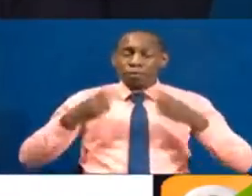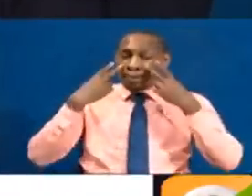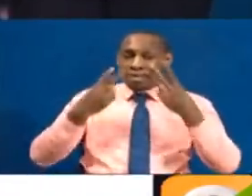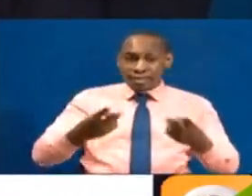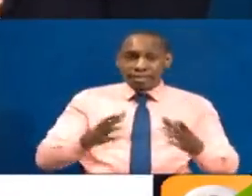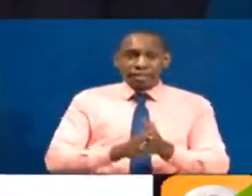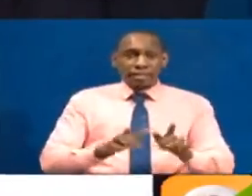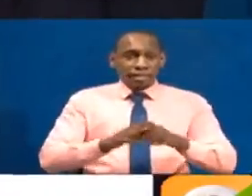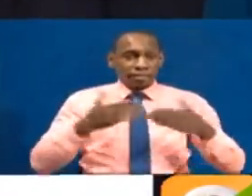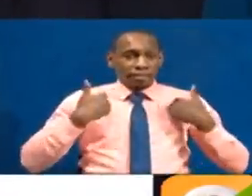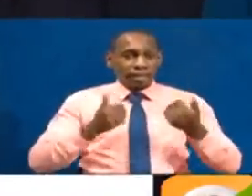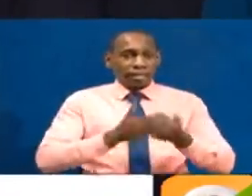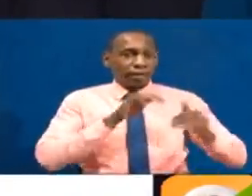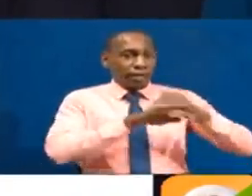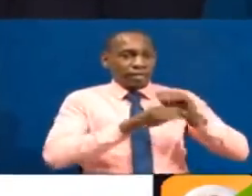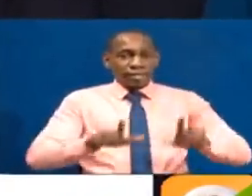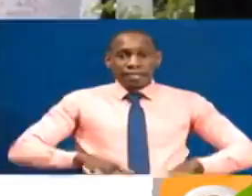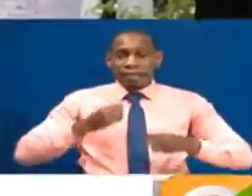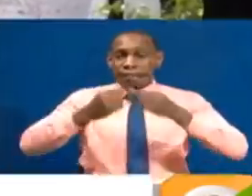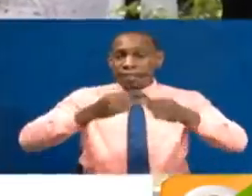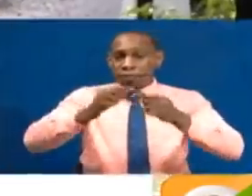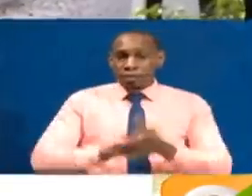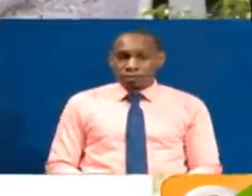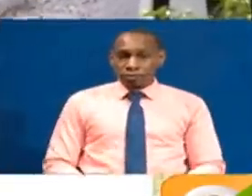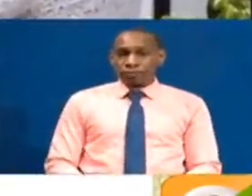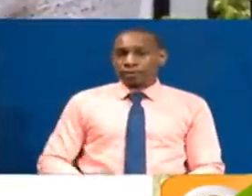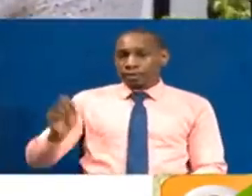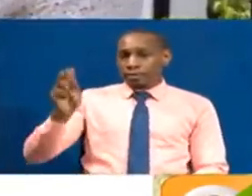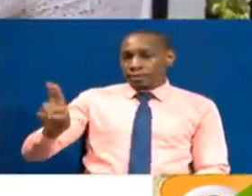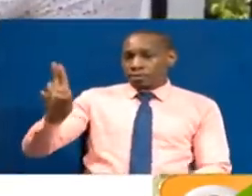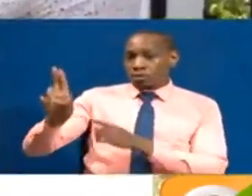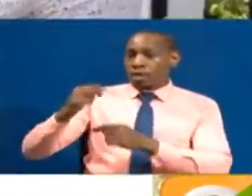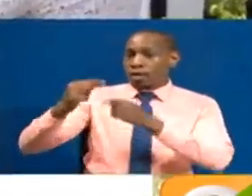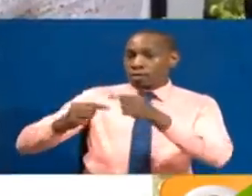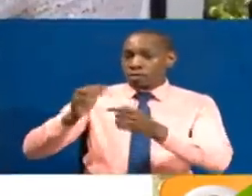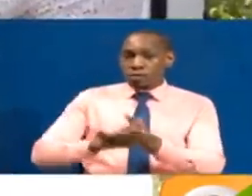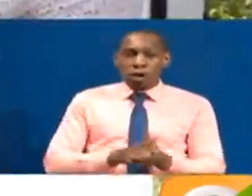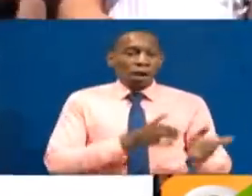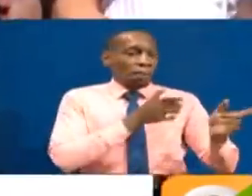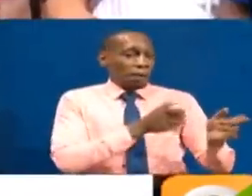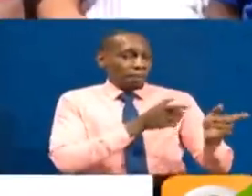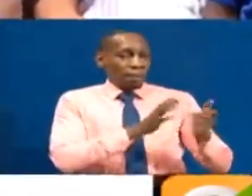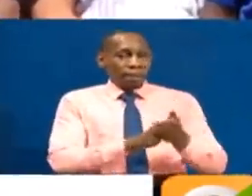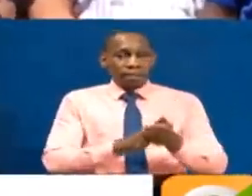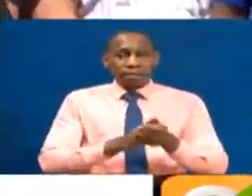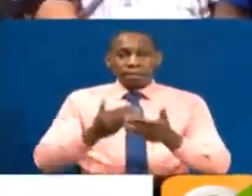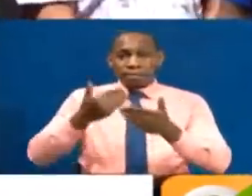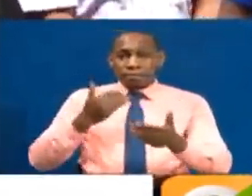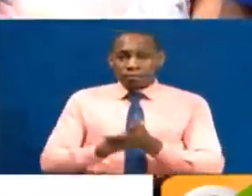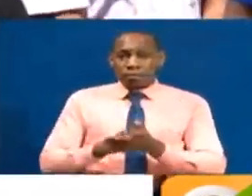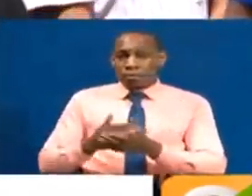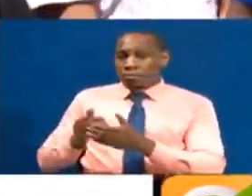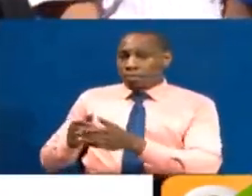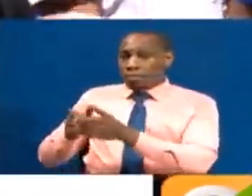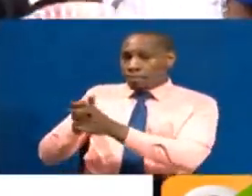wanayaona, matibabu wanapata, maisha yanaendelea mbele. President Kenyatta continued to return fire after days of